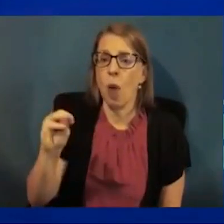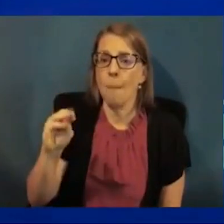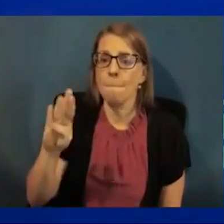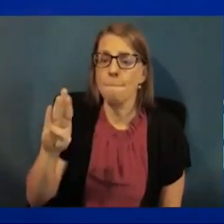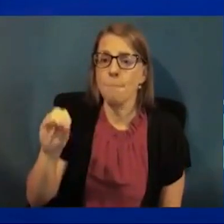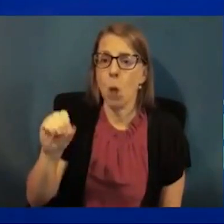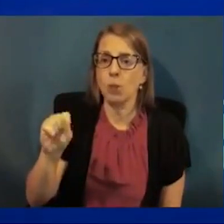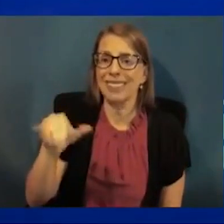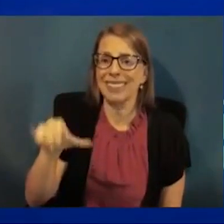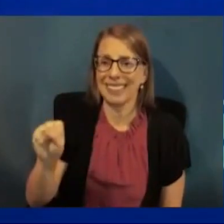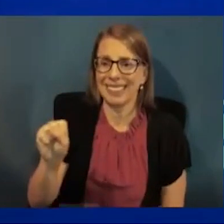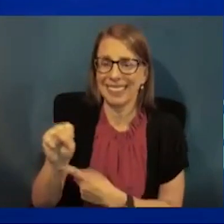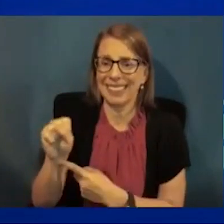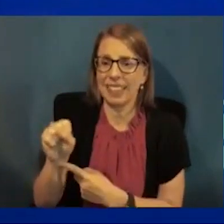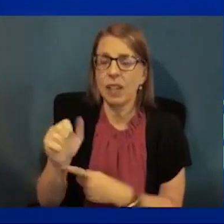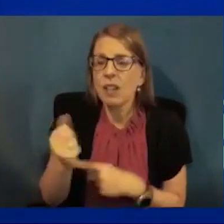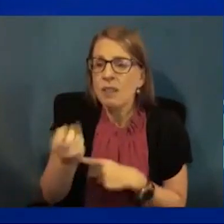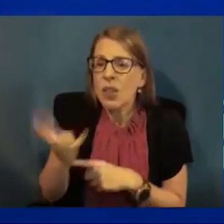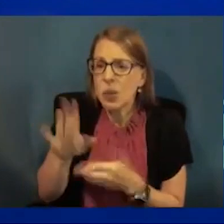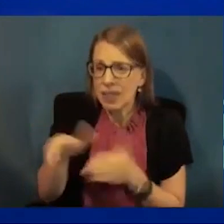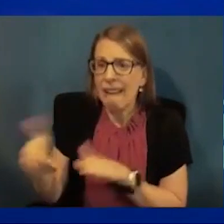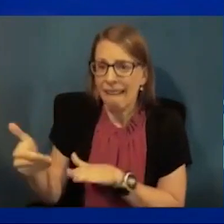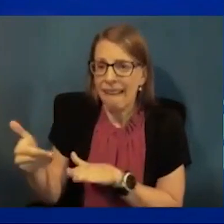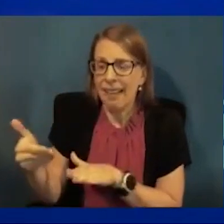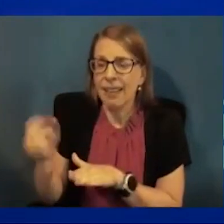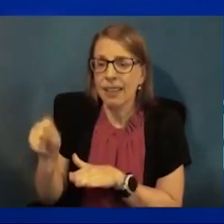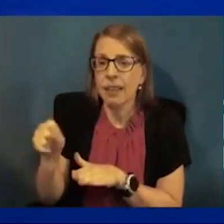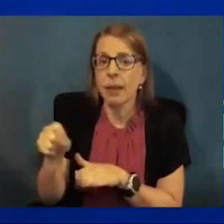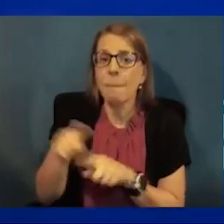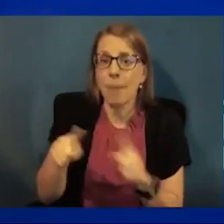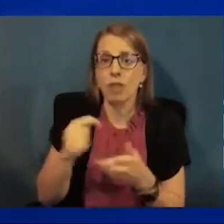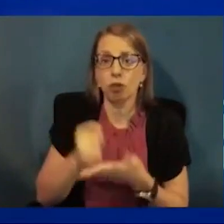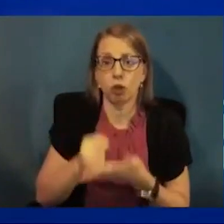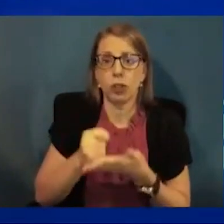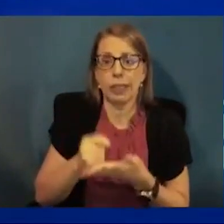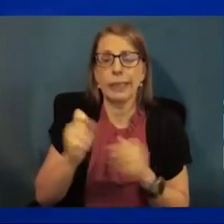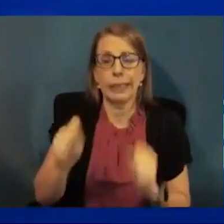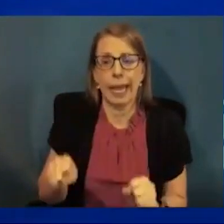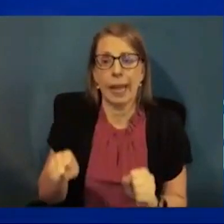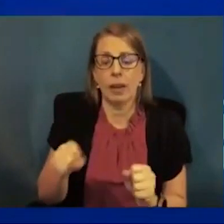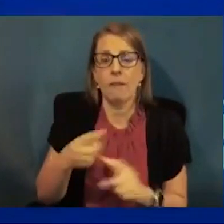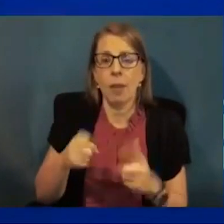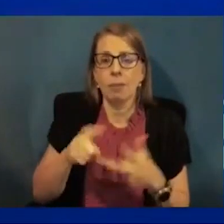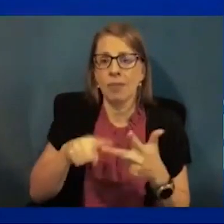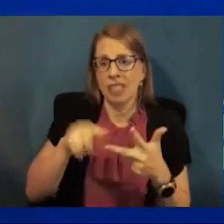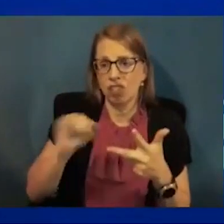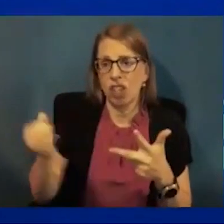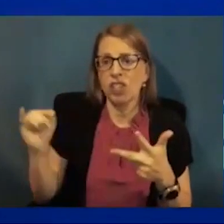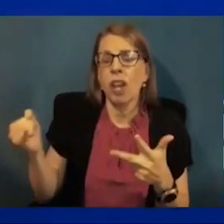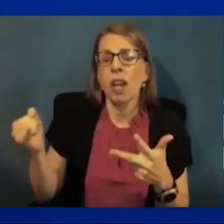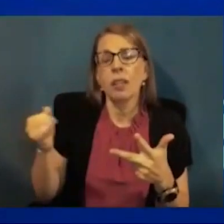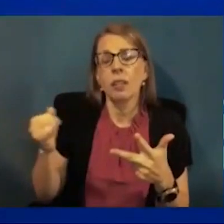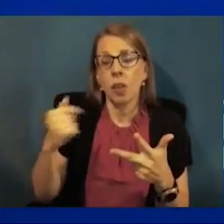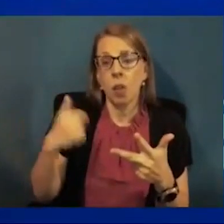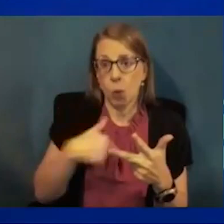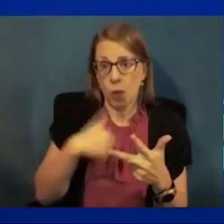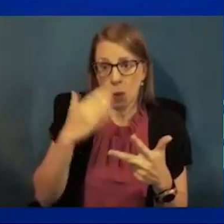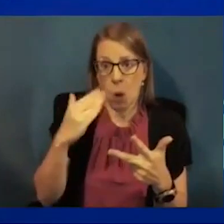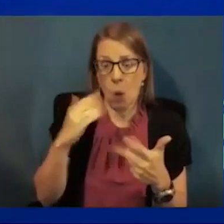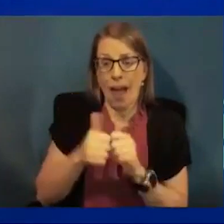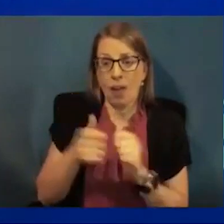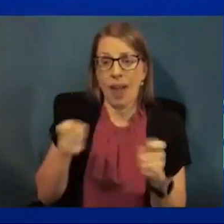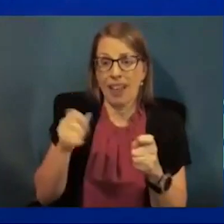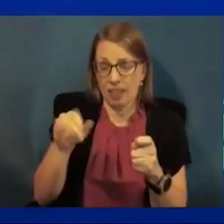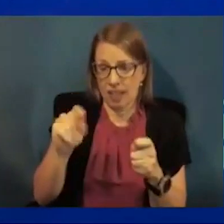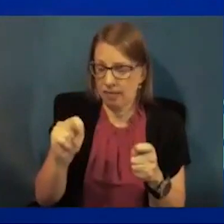small. However, it can be treated, and now that we know how to do it, we're handling it very well. Mm-hmm. The FDA is looking at